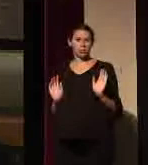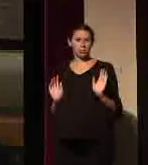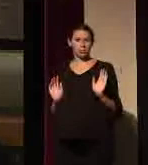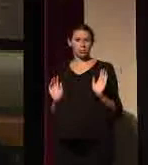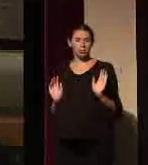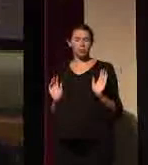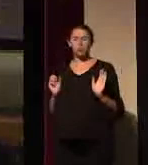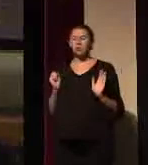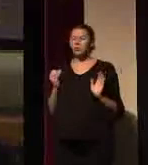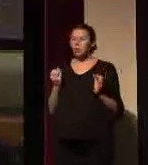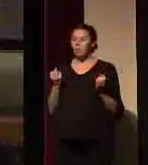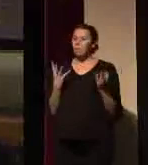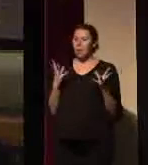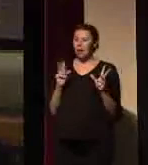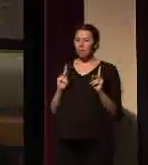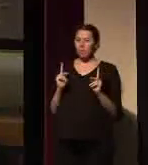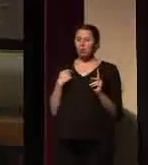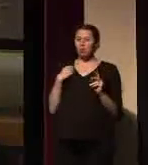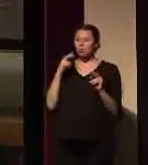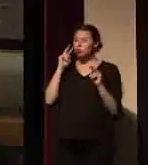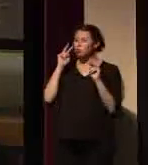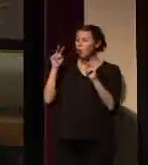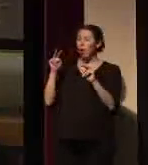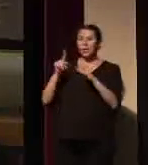lot of us that saw his